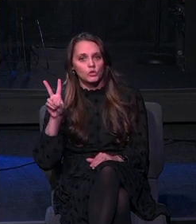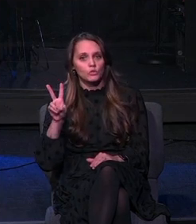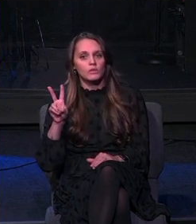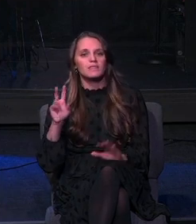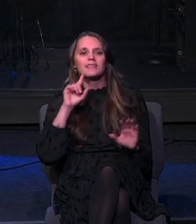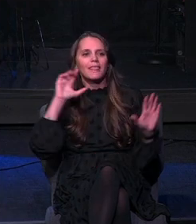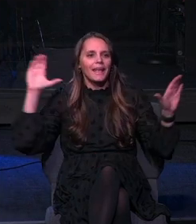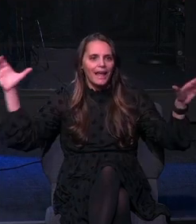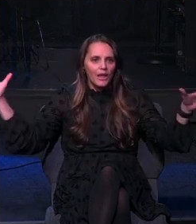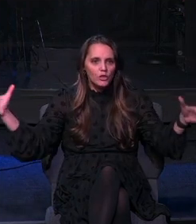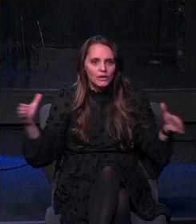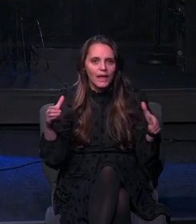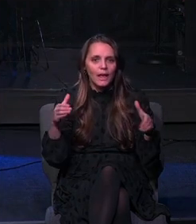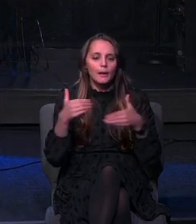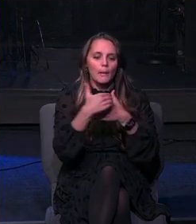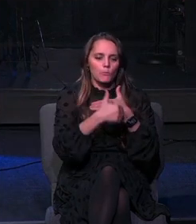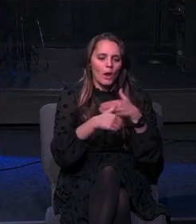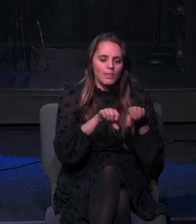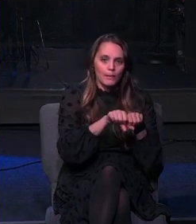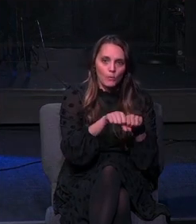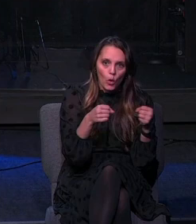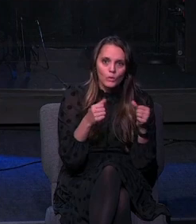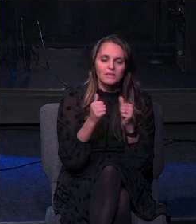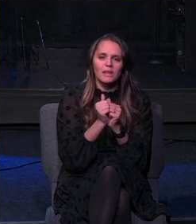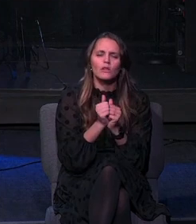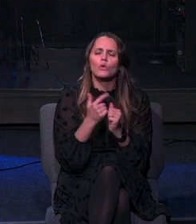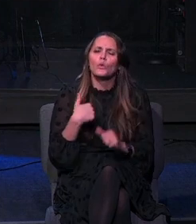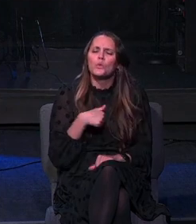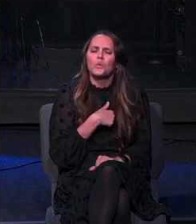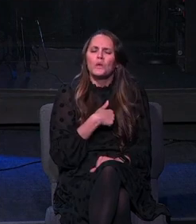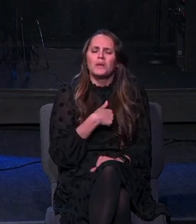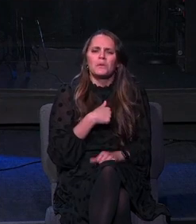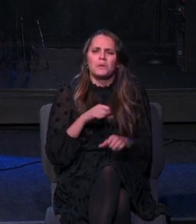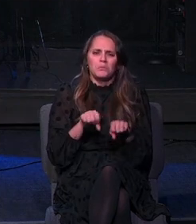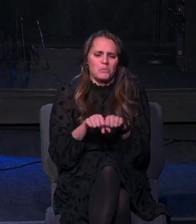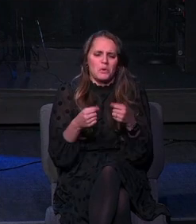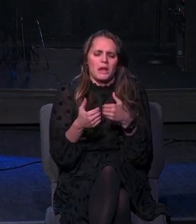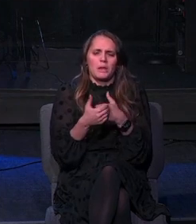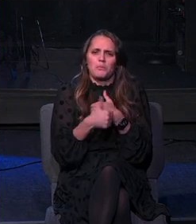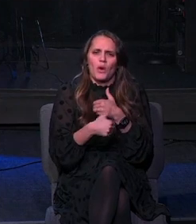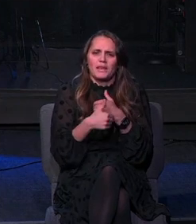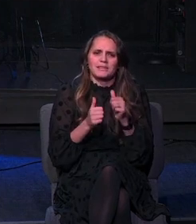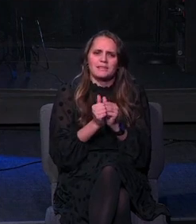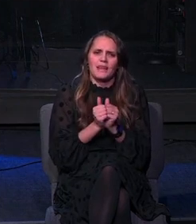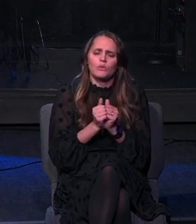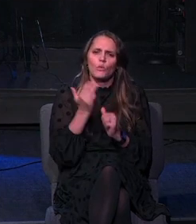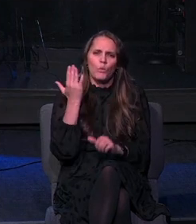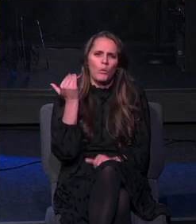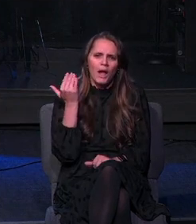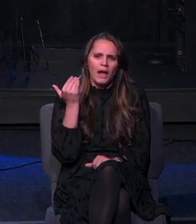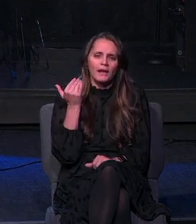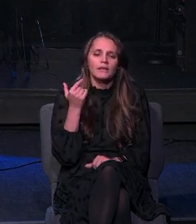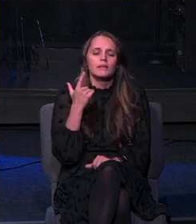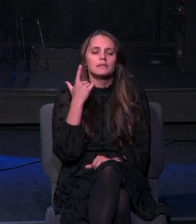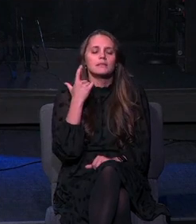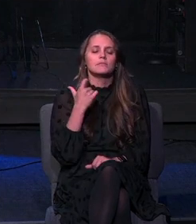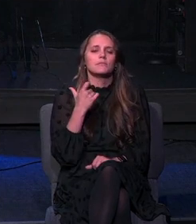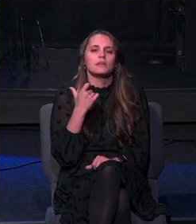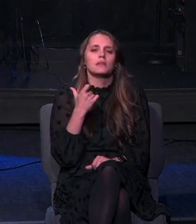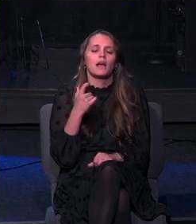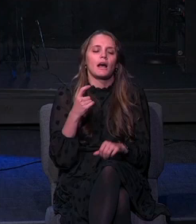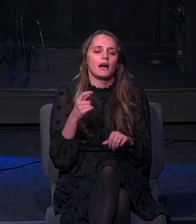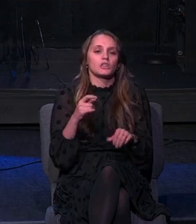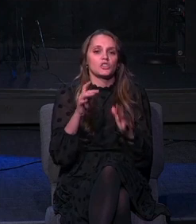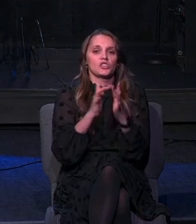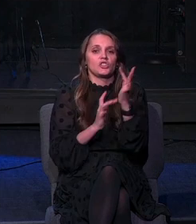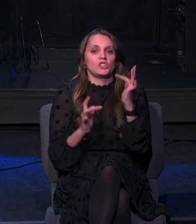together. The reason we break bread together is because Jesus looked at his disciples and he stood up in front of them and he broke the bread. He broke it